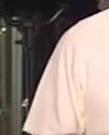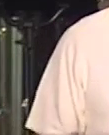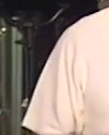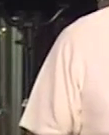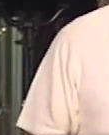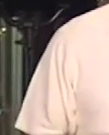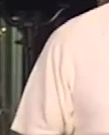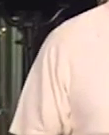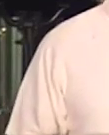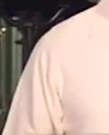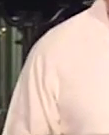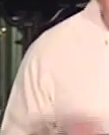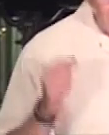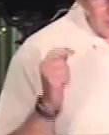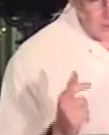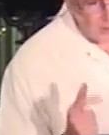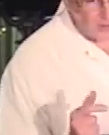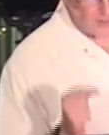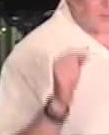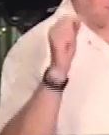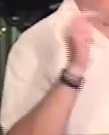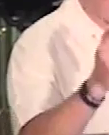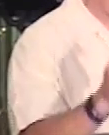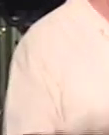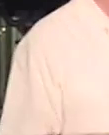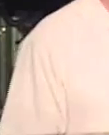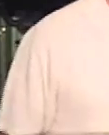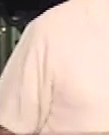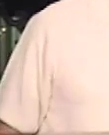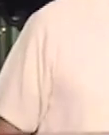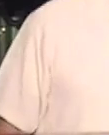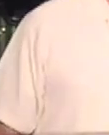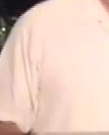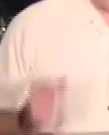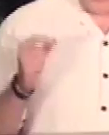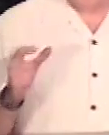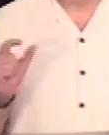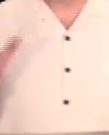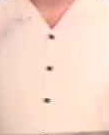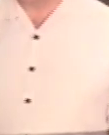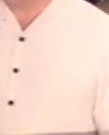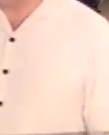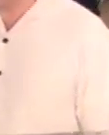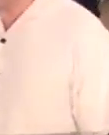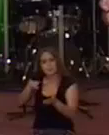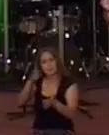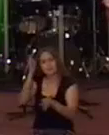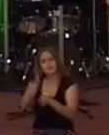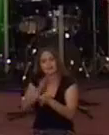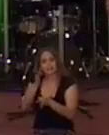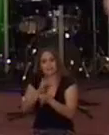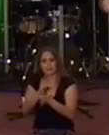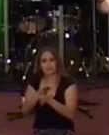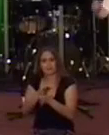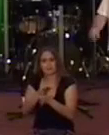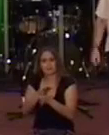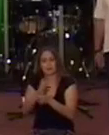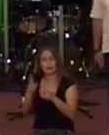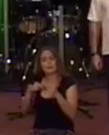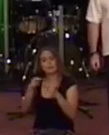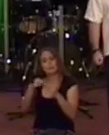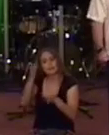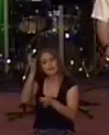complete your leadership team. But I want to encourage you to be faithful and to base your faith on no